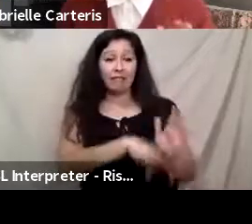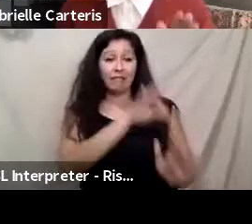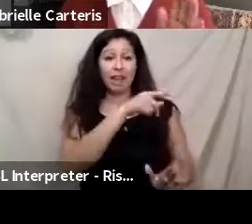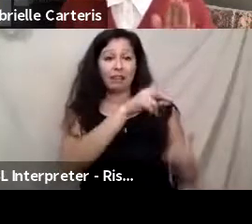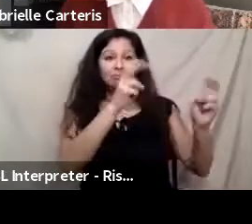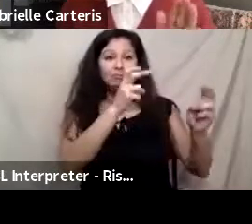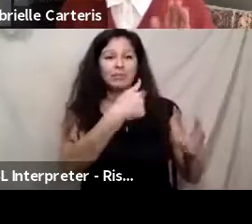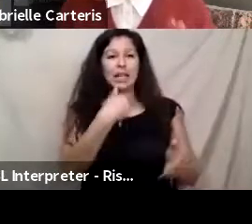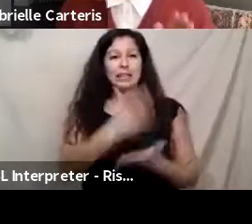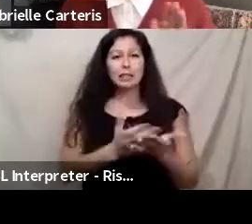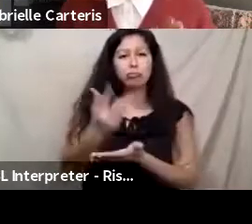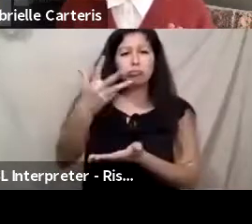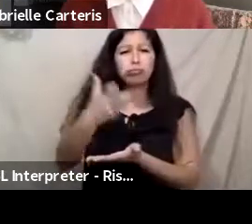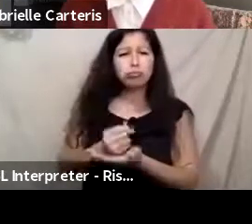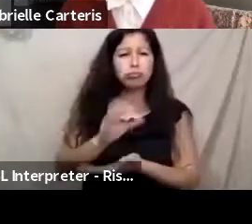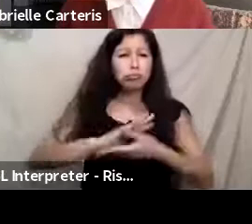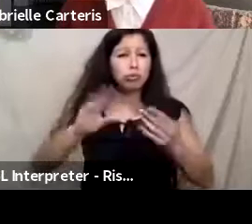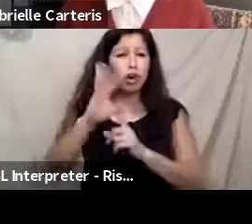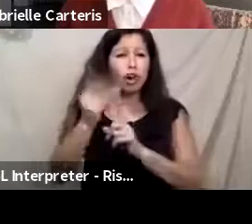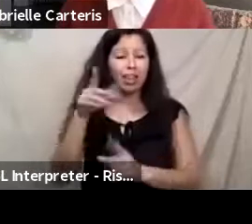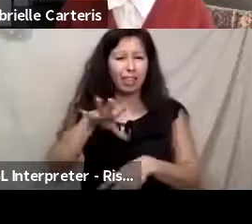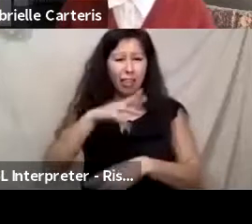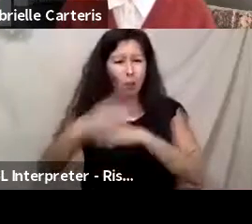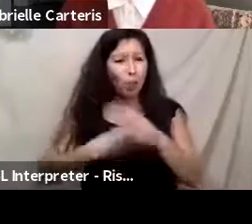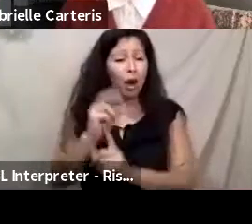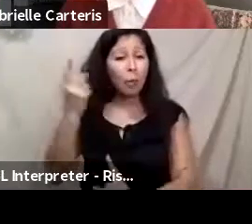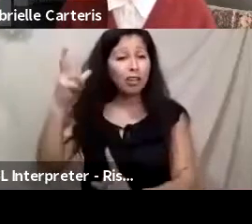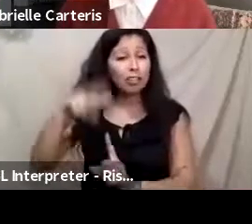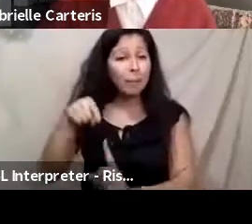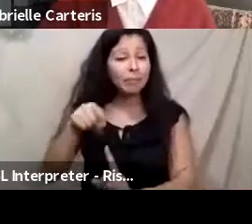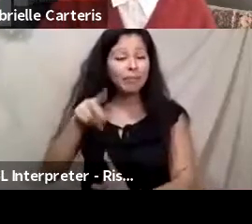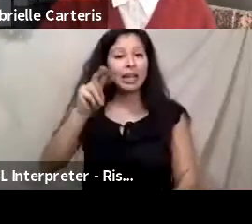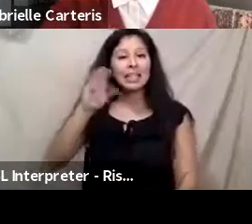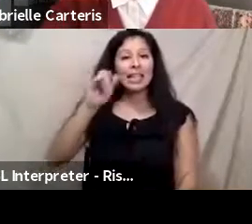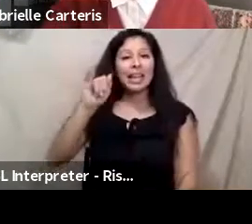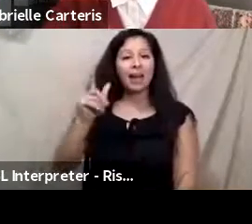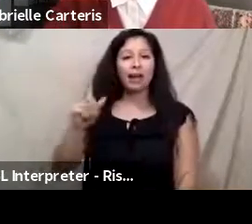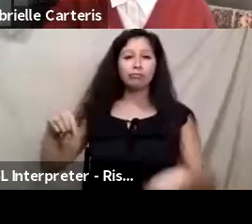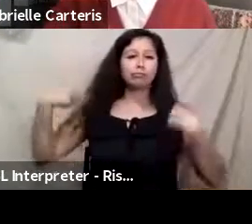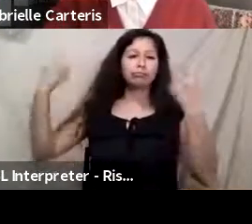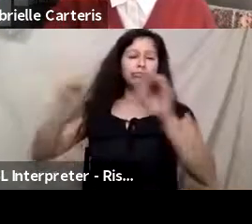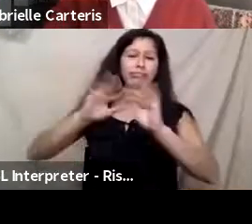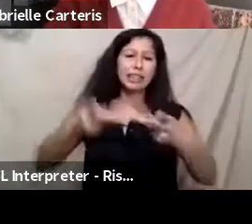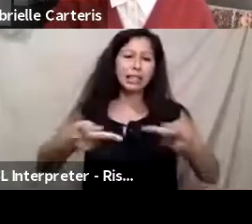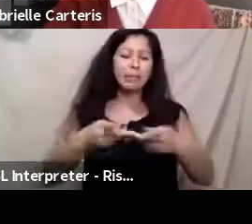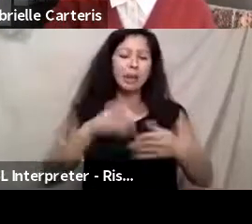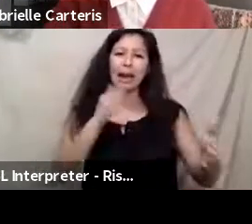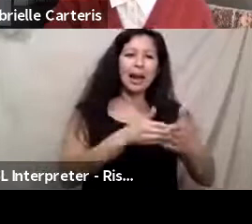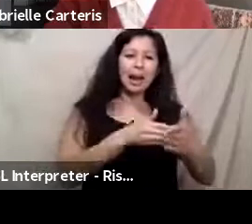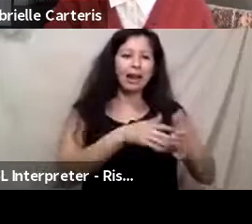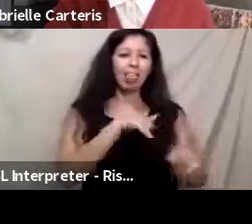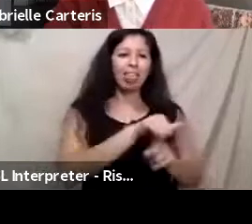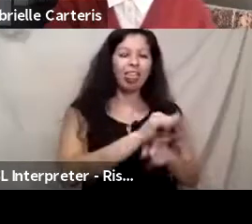have some of the richest storied cultures in the planet. The NCAI has long held a clear position against derogatory and